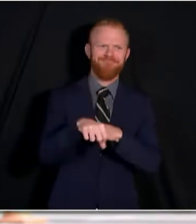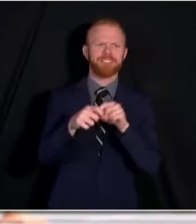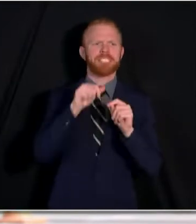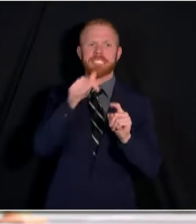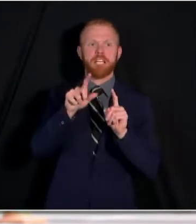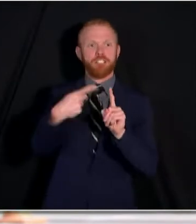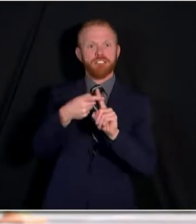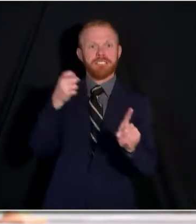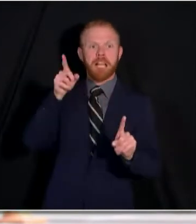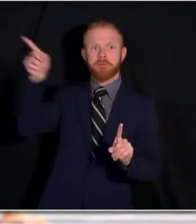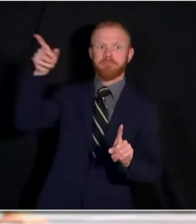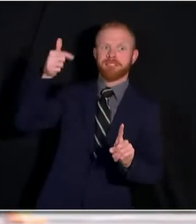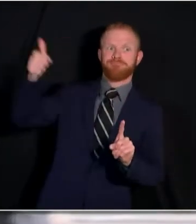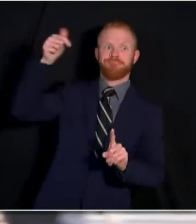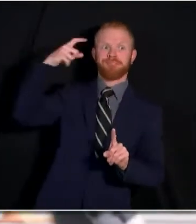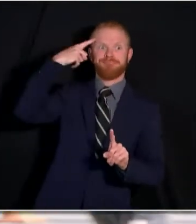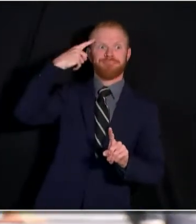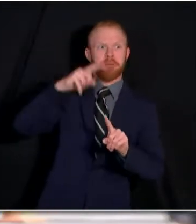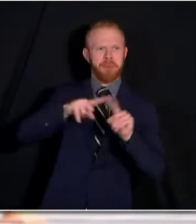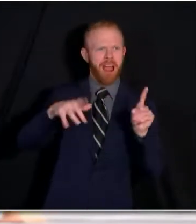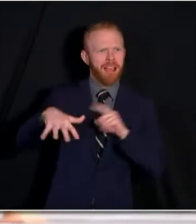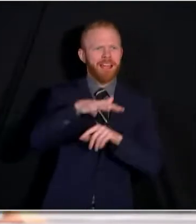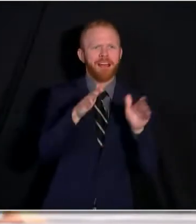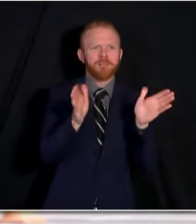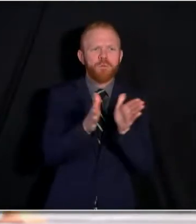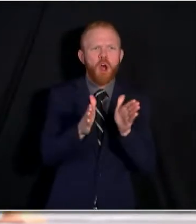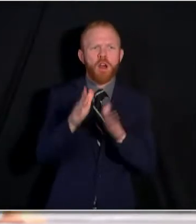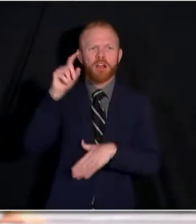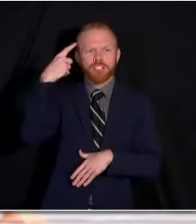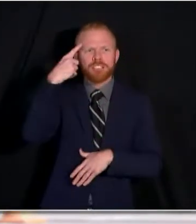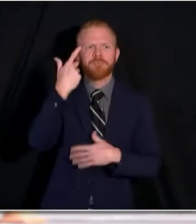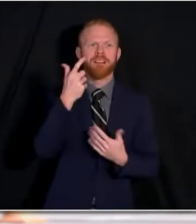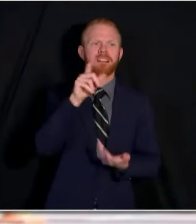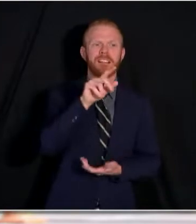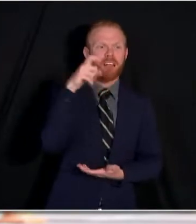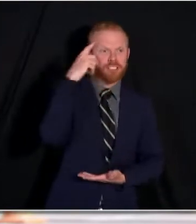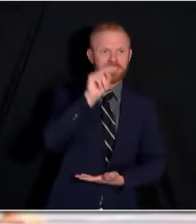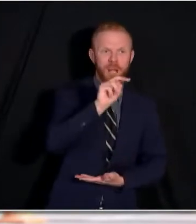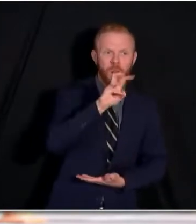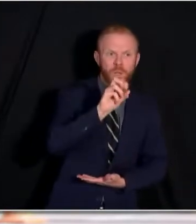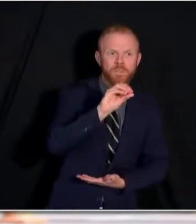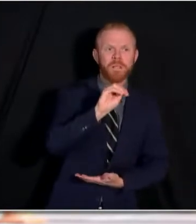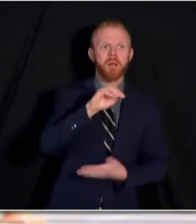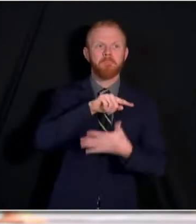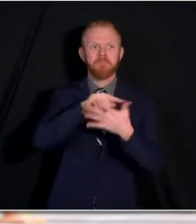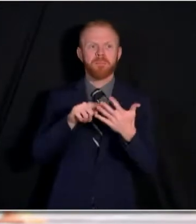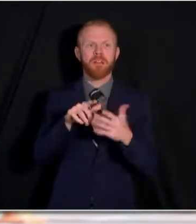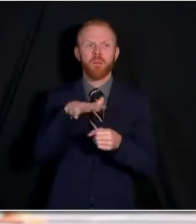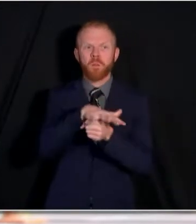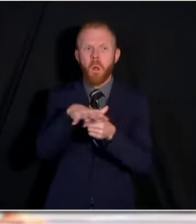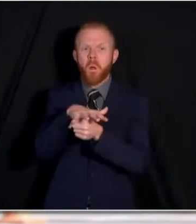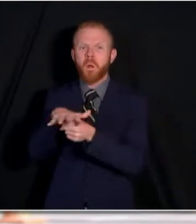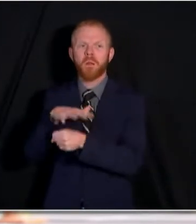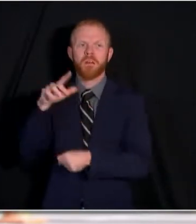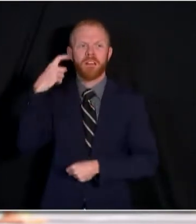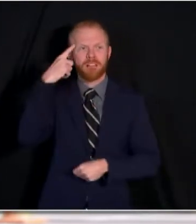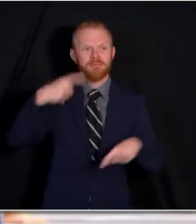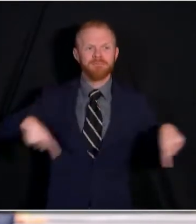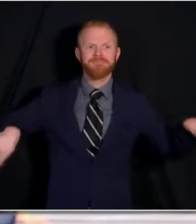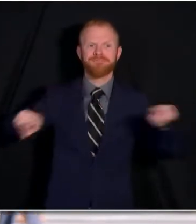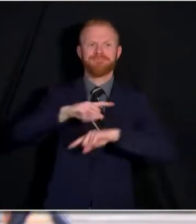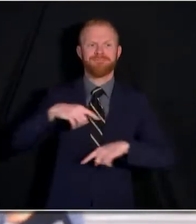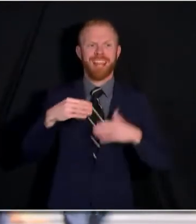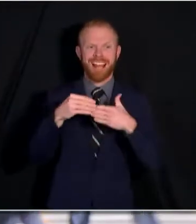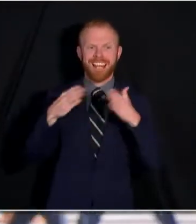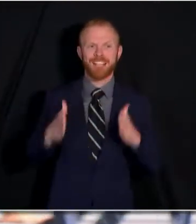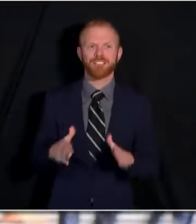Gavin Newsom, who's doing a great job. We have Eric Garcetti, Hilda Solis, Kevin DeLeon, Wendy Carrillo, because it is a team effort.